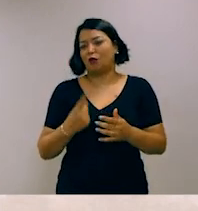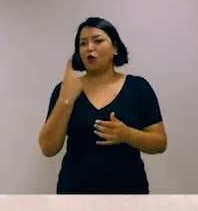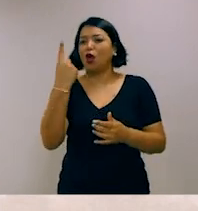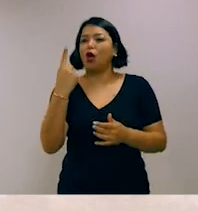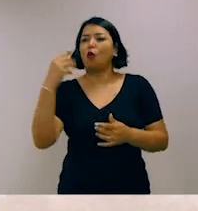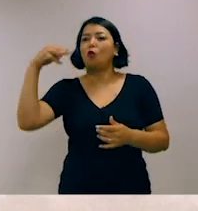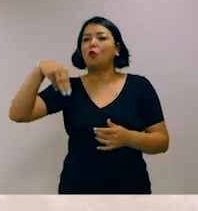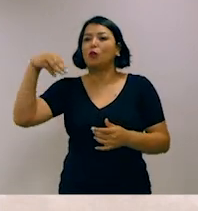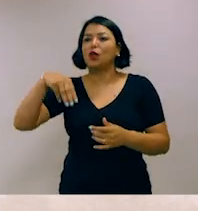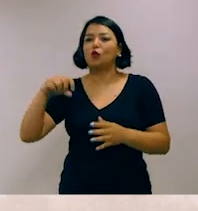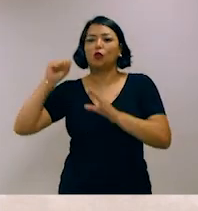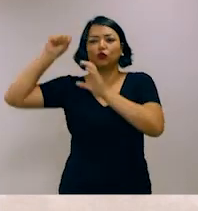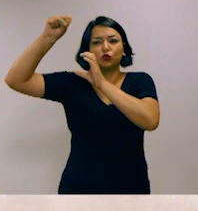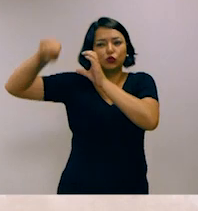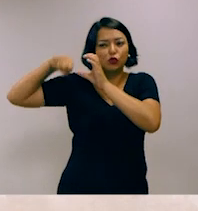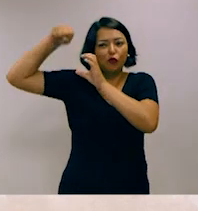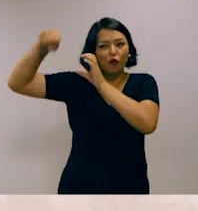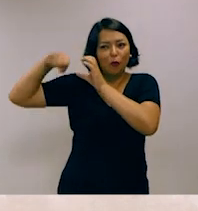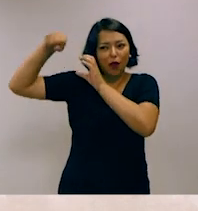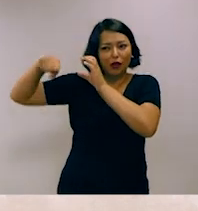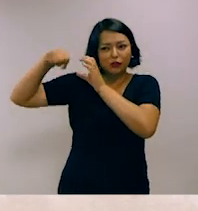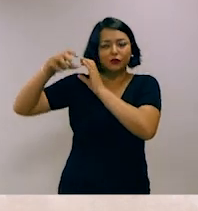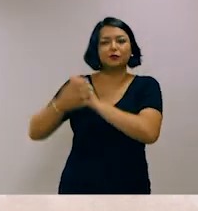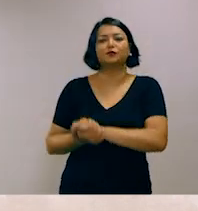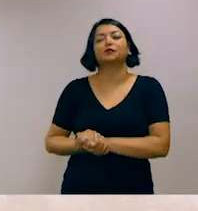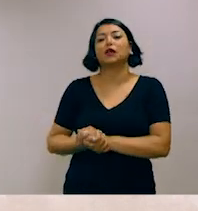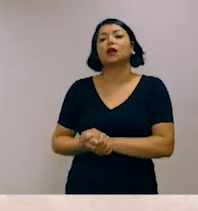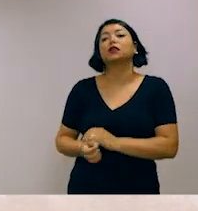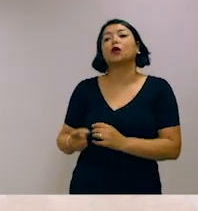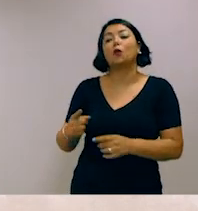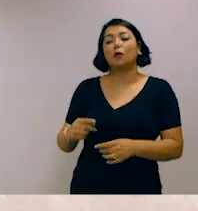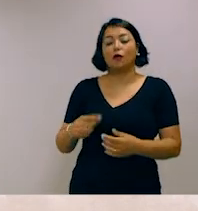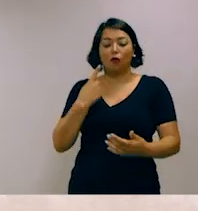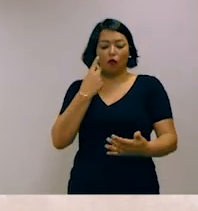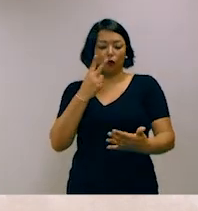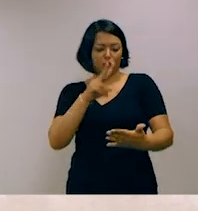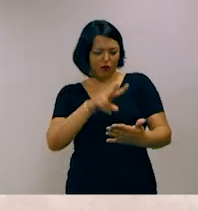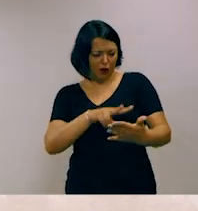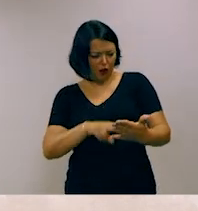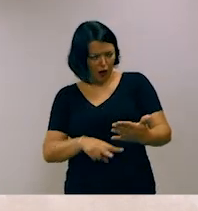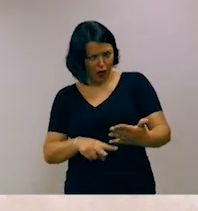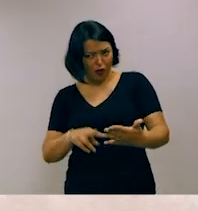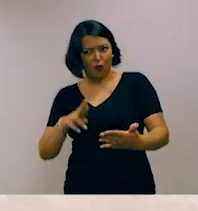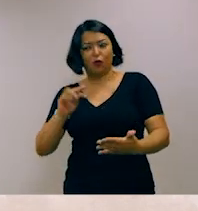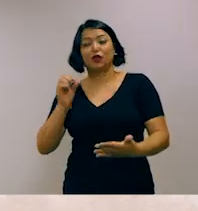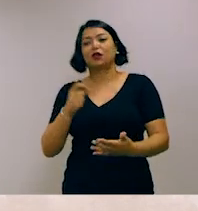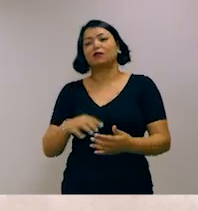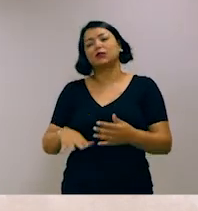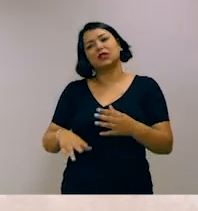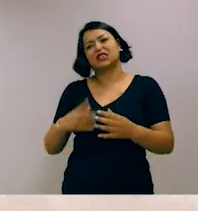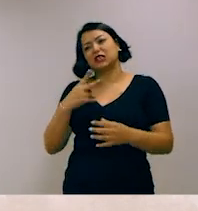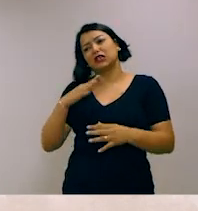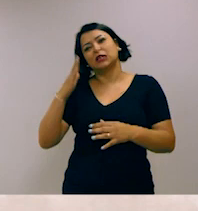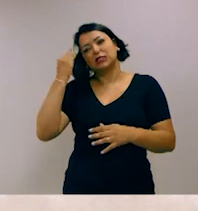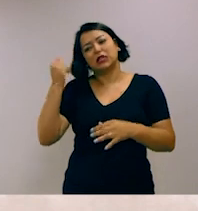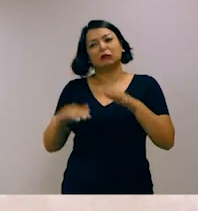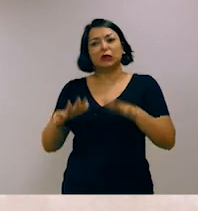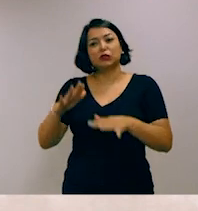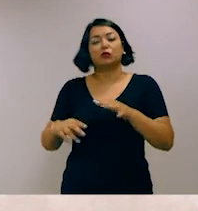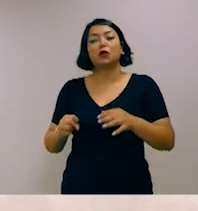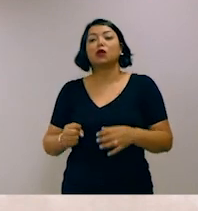of the movie. So from the text in the script, you can determine what is going to be the duration of that